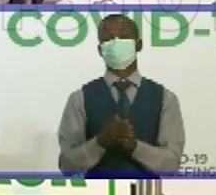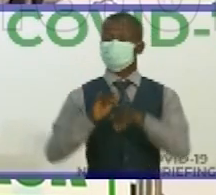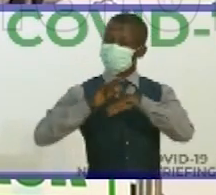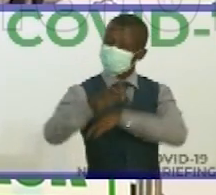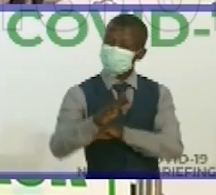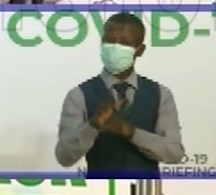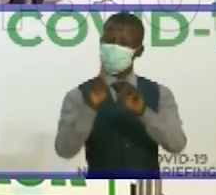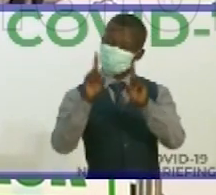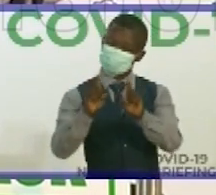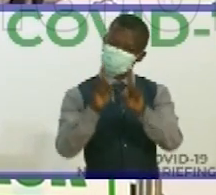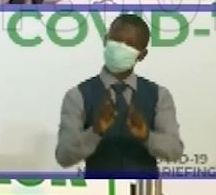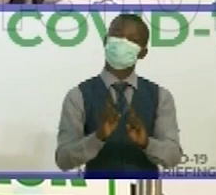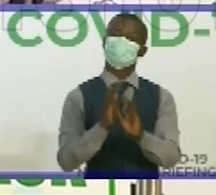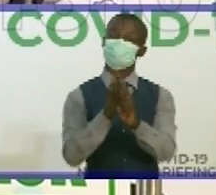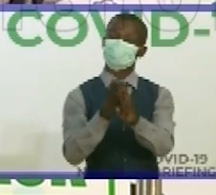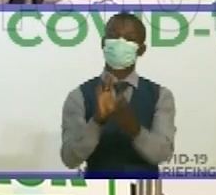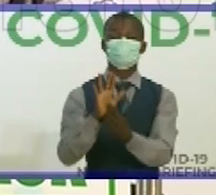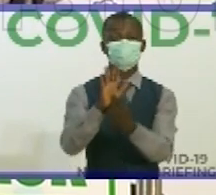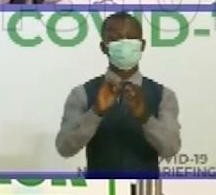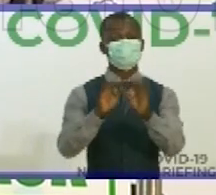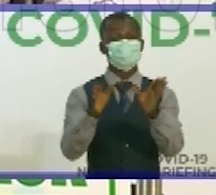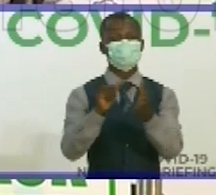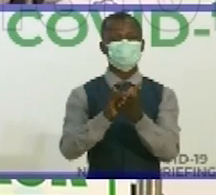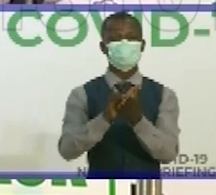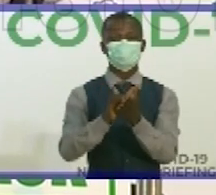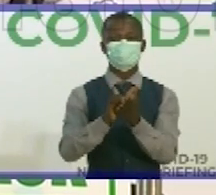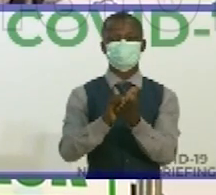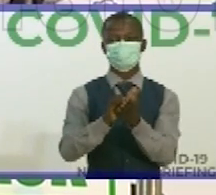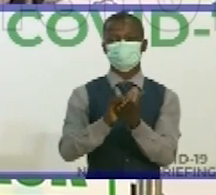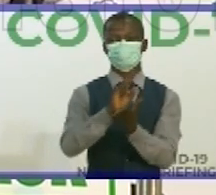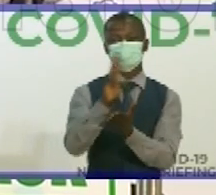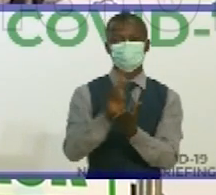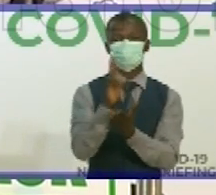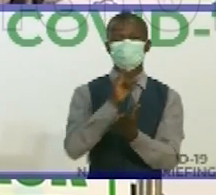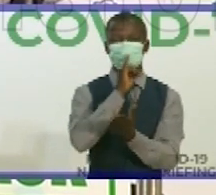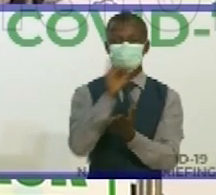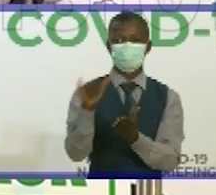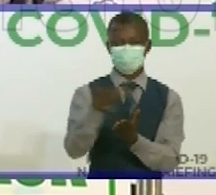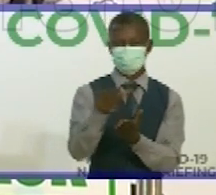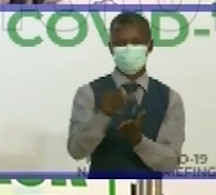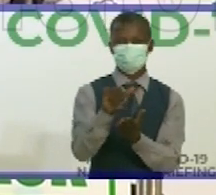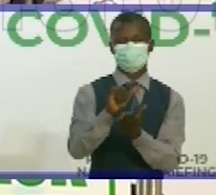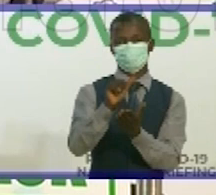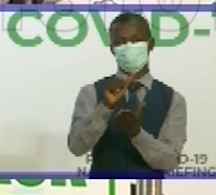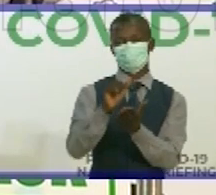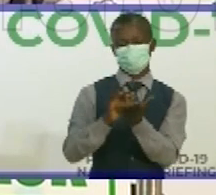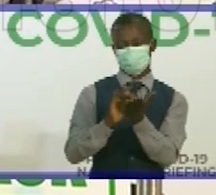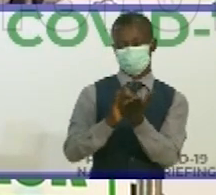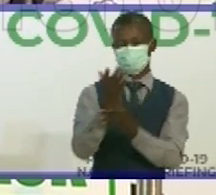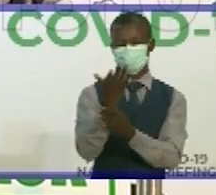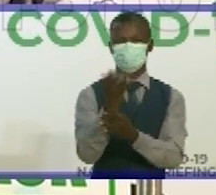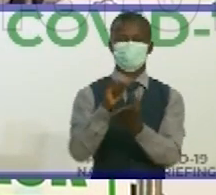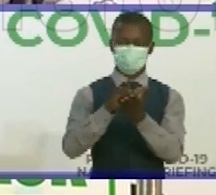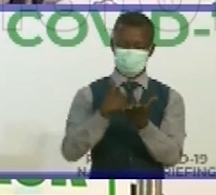temporary result had shown that its main ingredient is the same as Artemisia annua, which is grown in